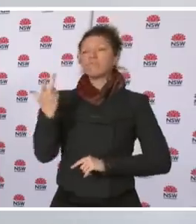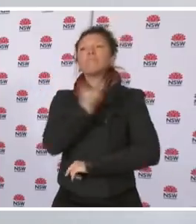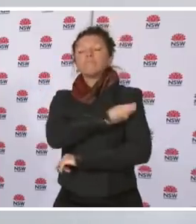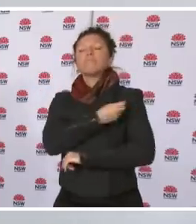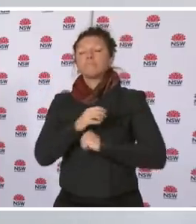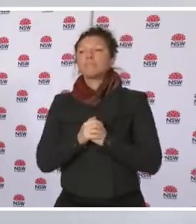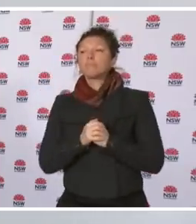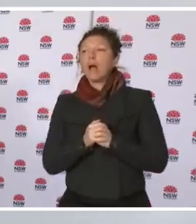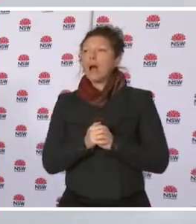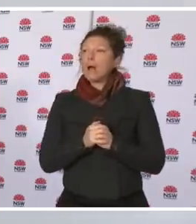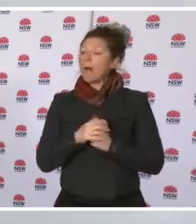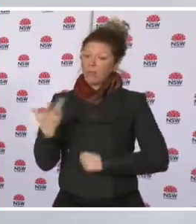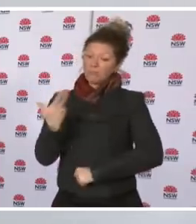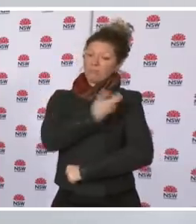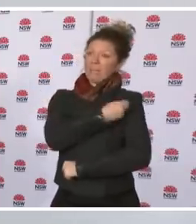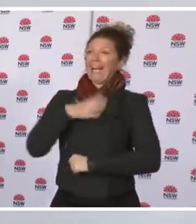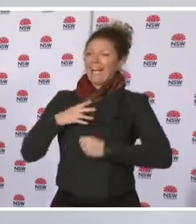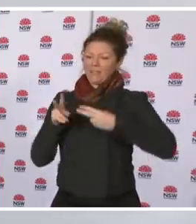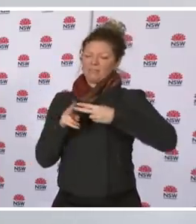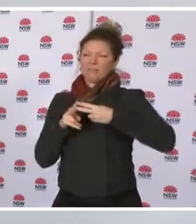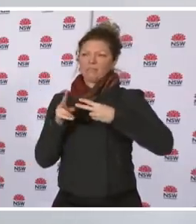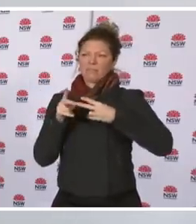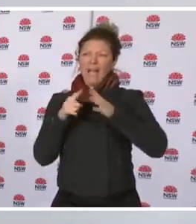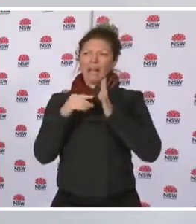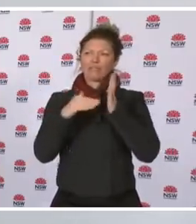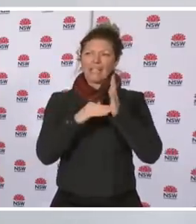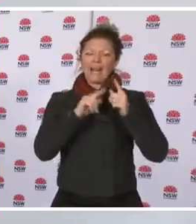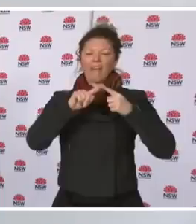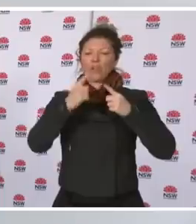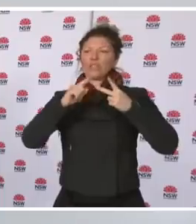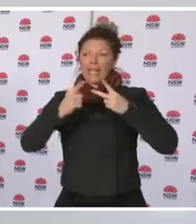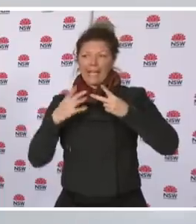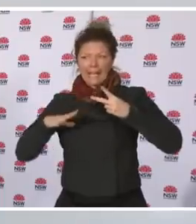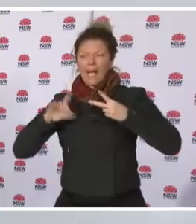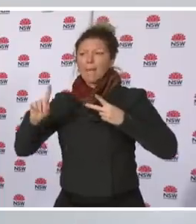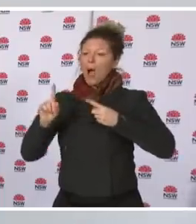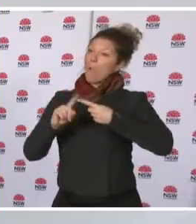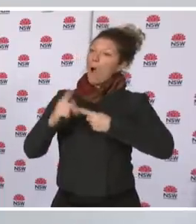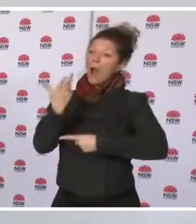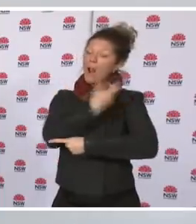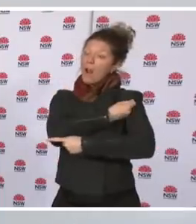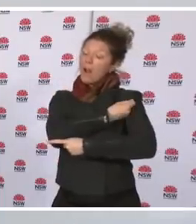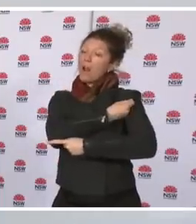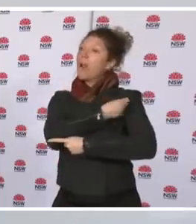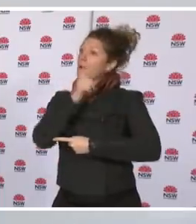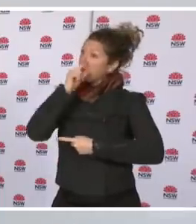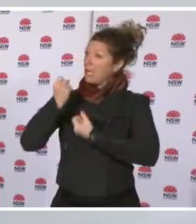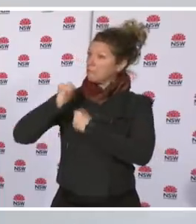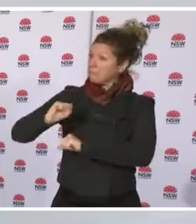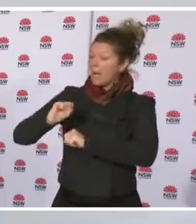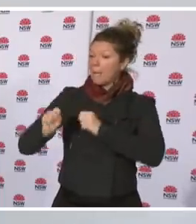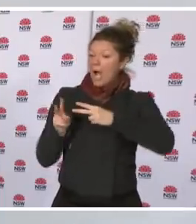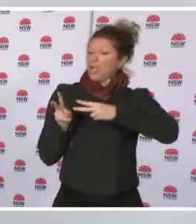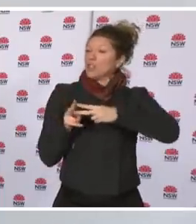can have some effect, as well as the one dose of the Pfizer. But two doses gives that optimal protection. And